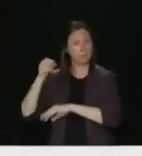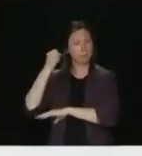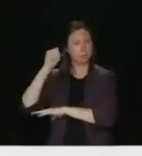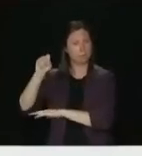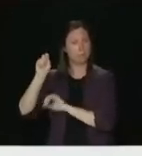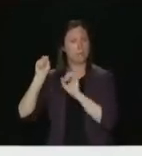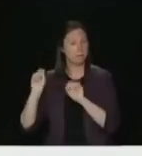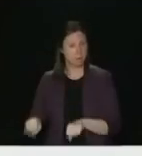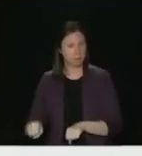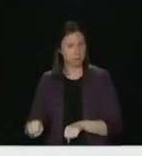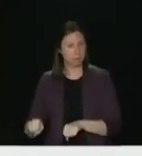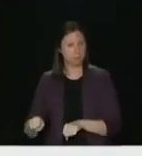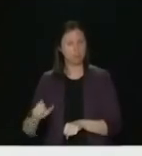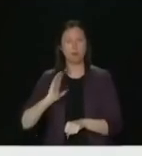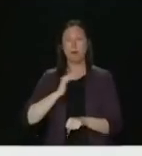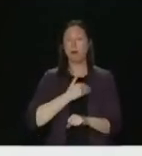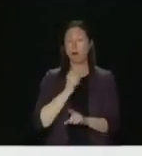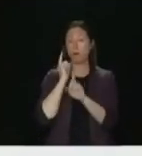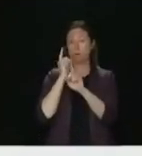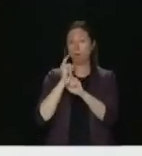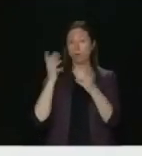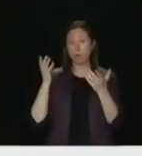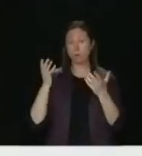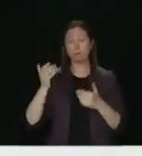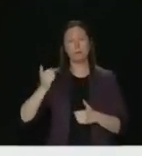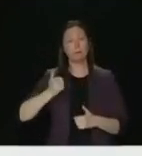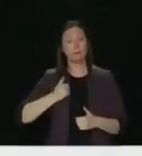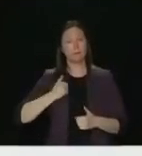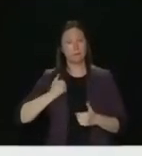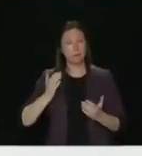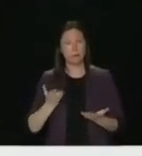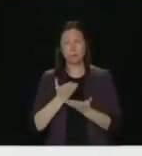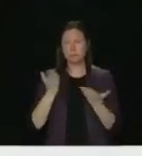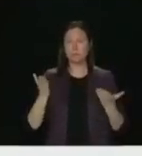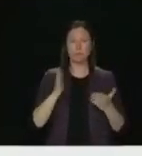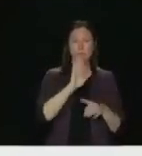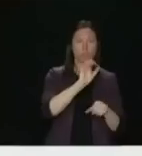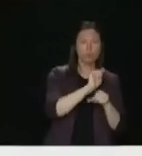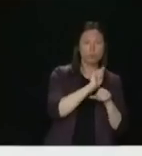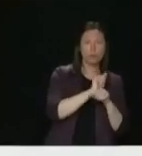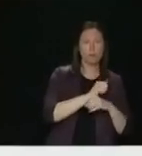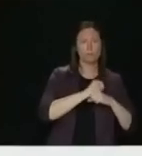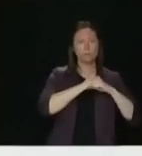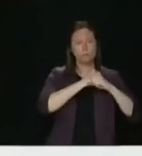we want to do is protecting Canadians, protecting their jobs,